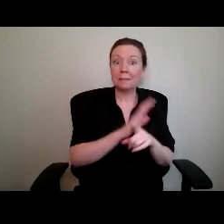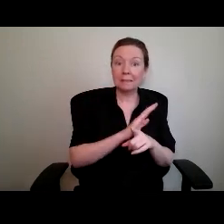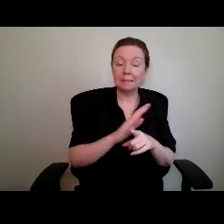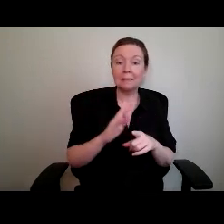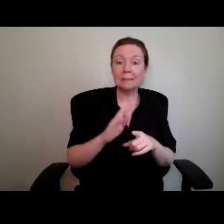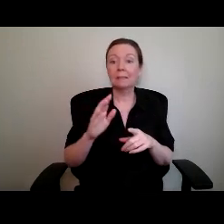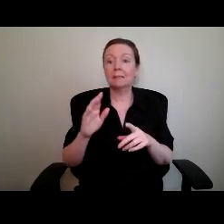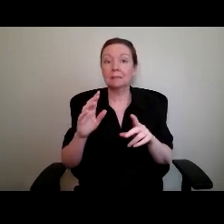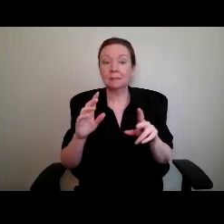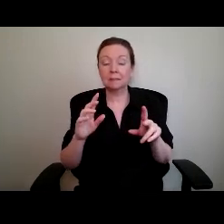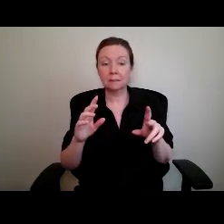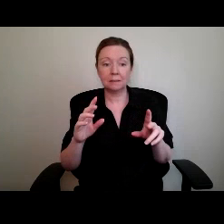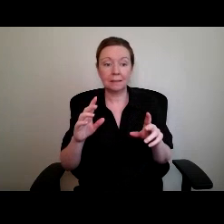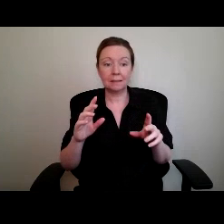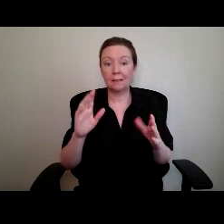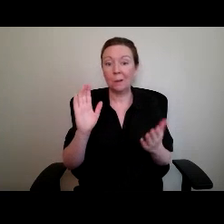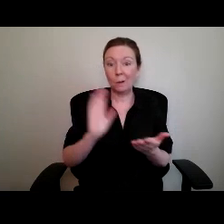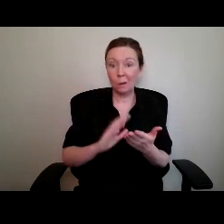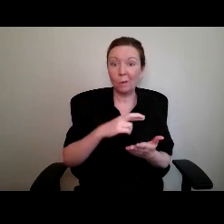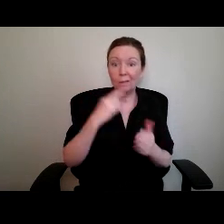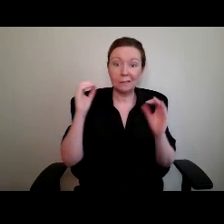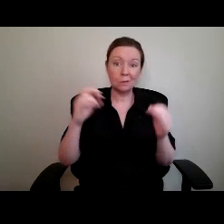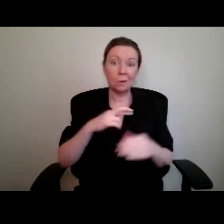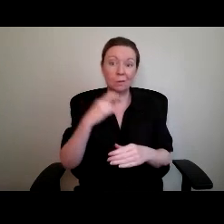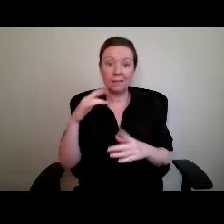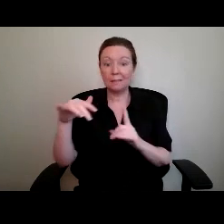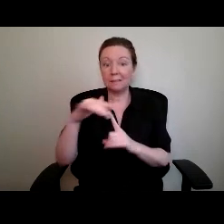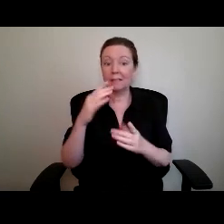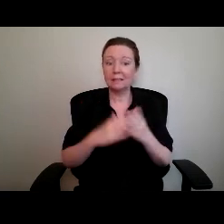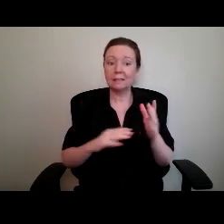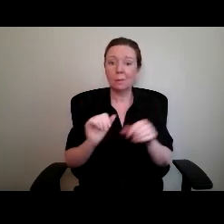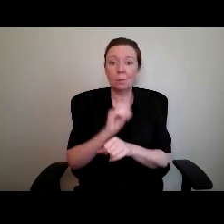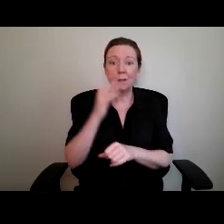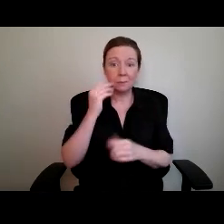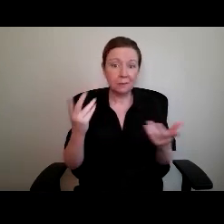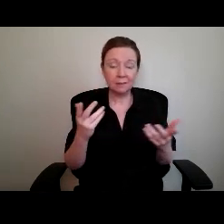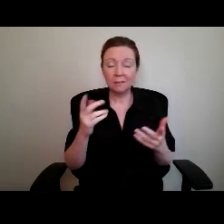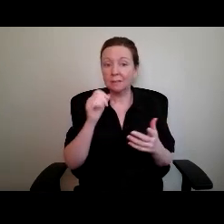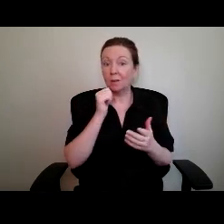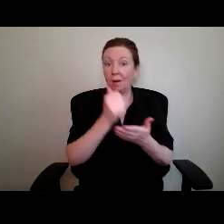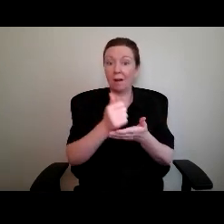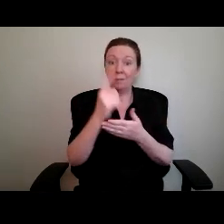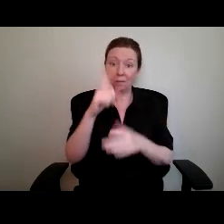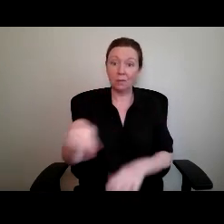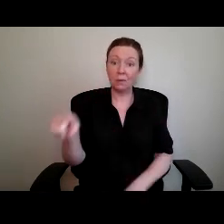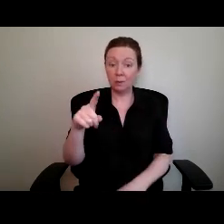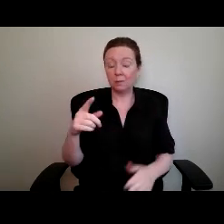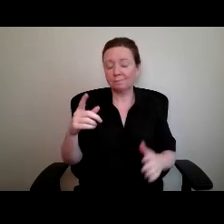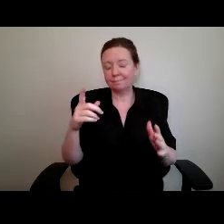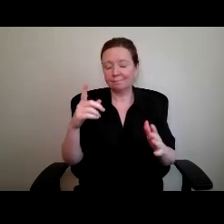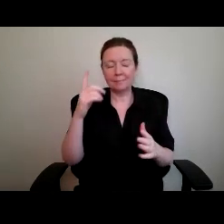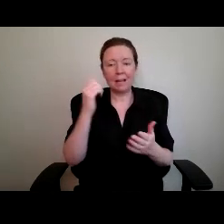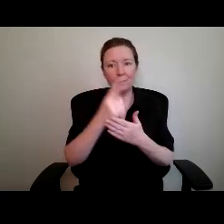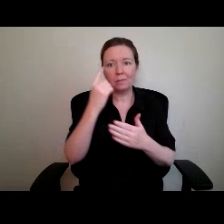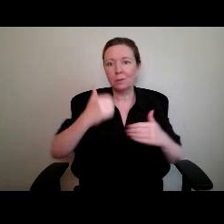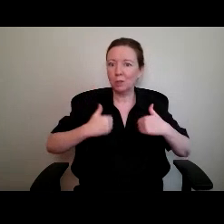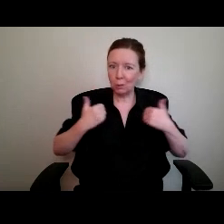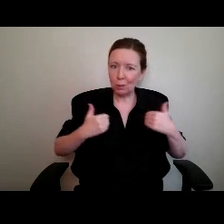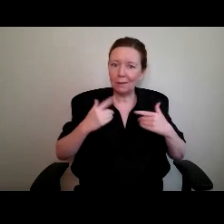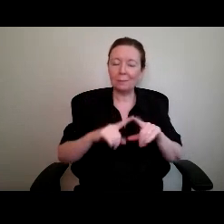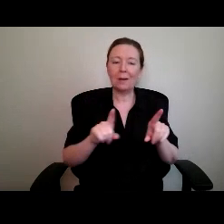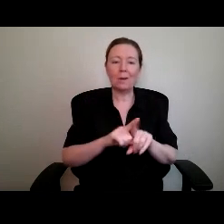risk settings. And some of these work experiences are not only helpful for youth, but they also are helpful for adults